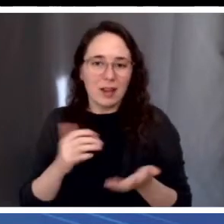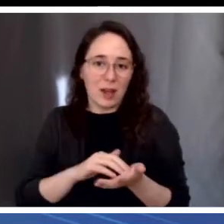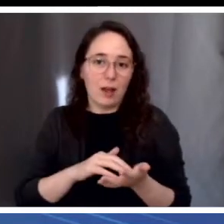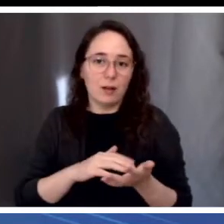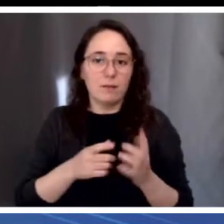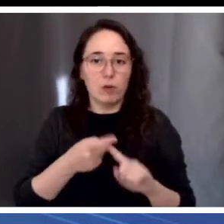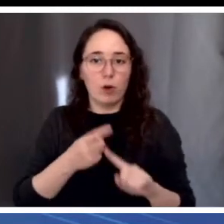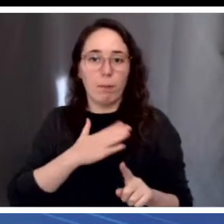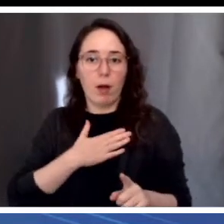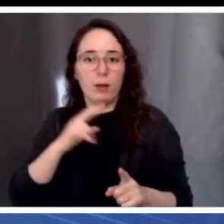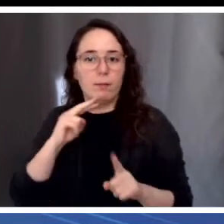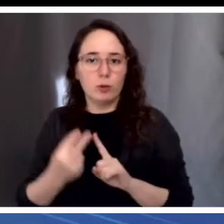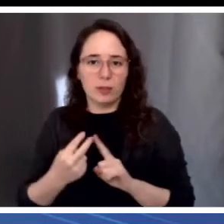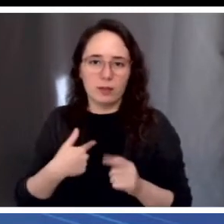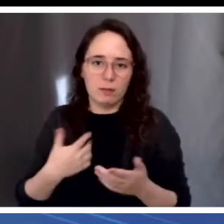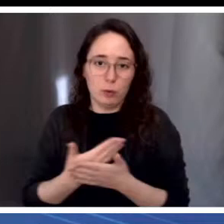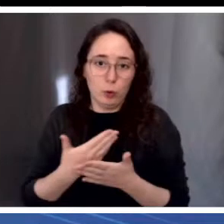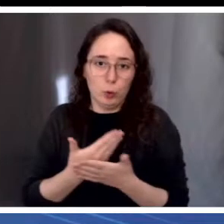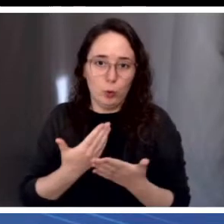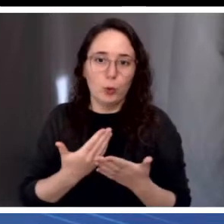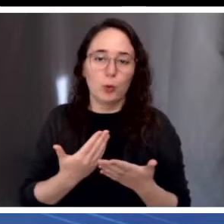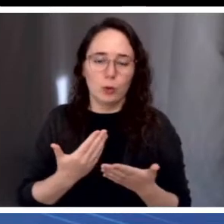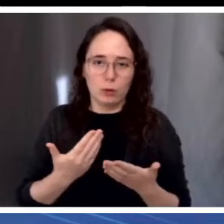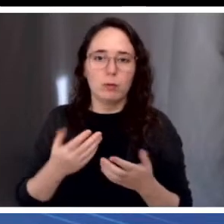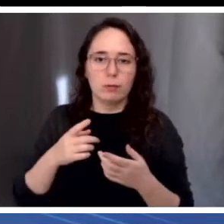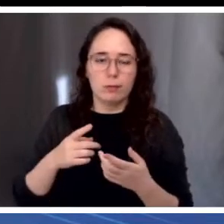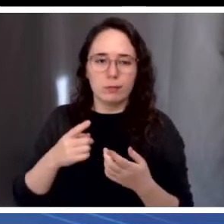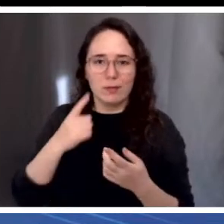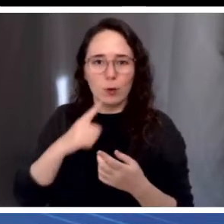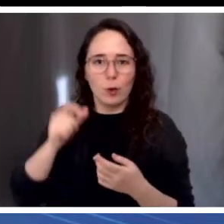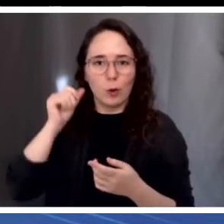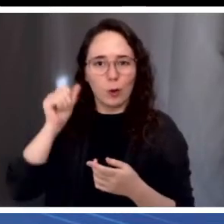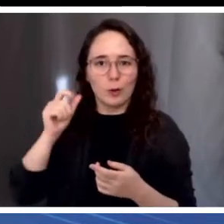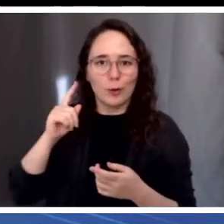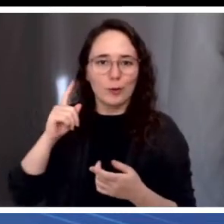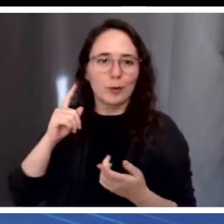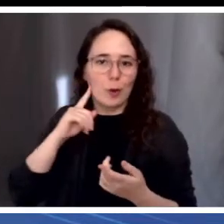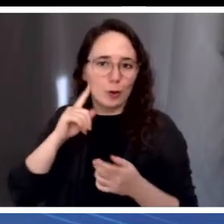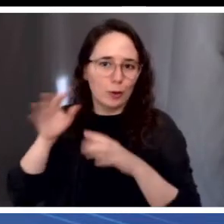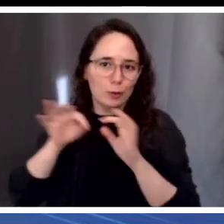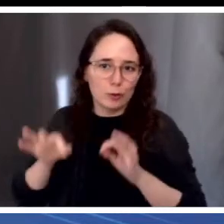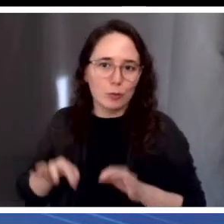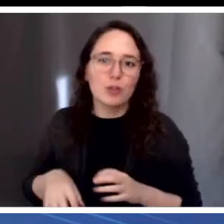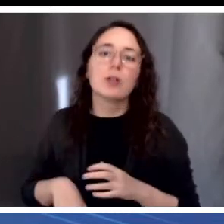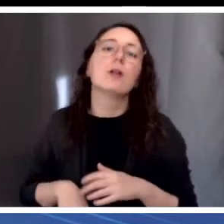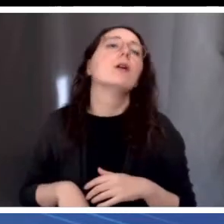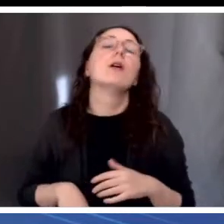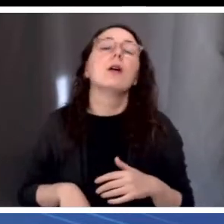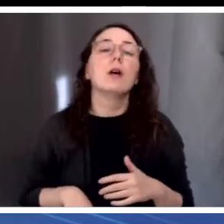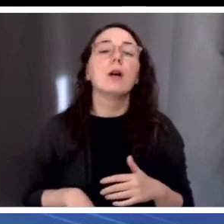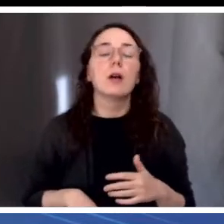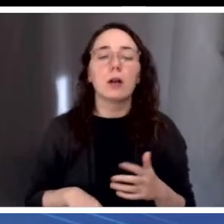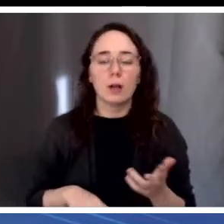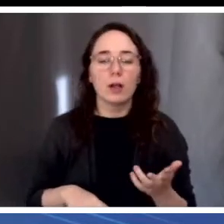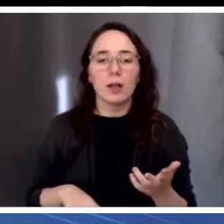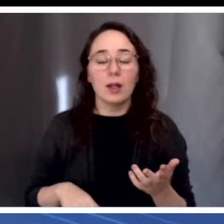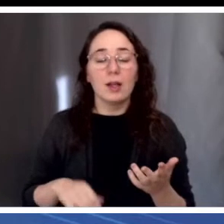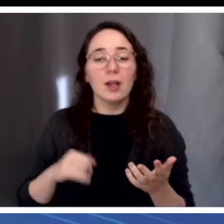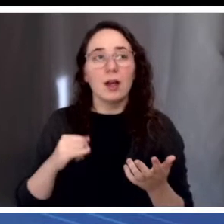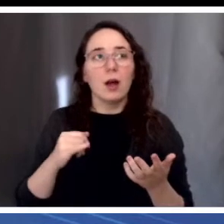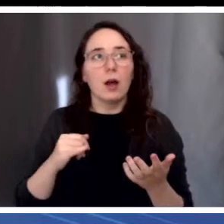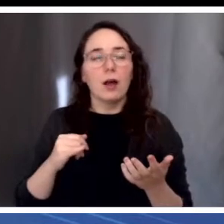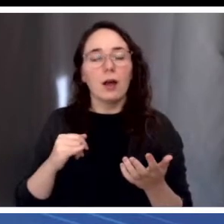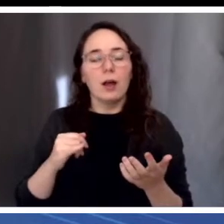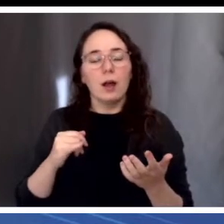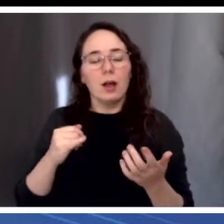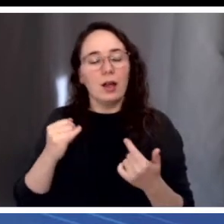I think if you're not accustomed to using an audio description track, you might make the assumption that